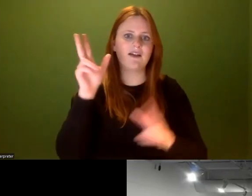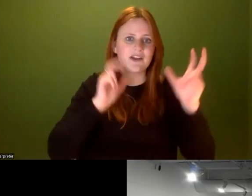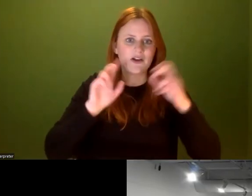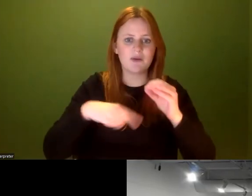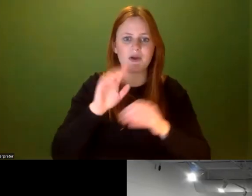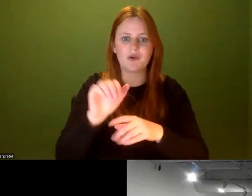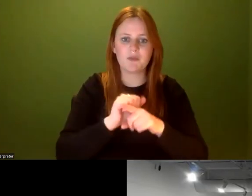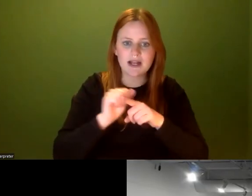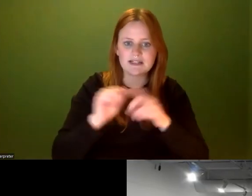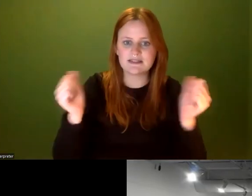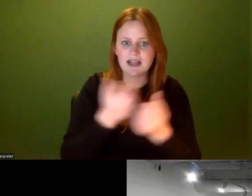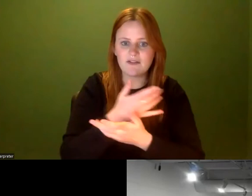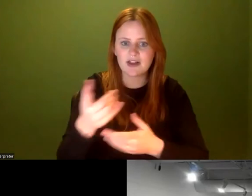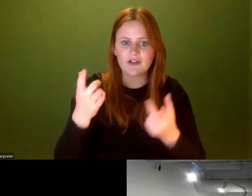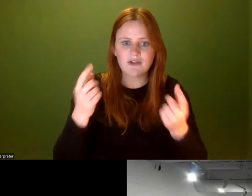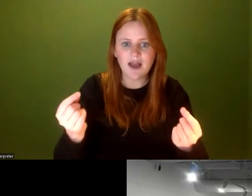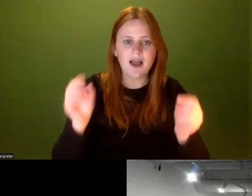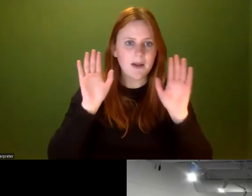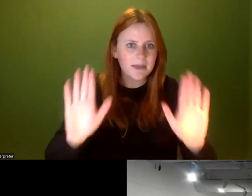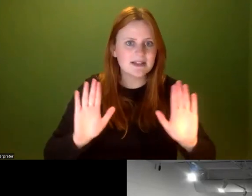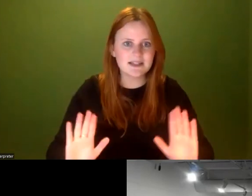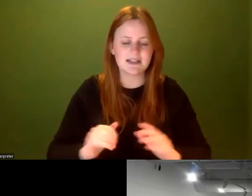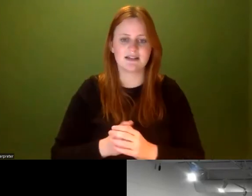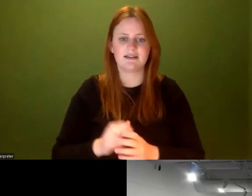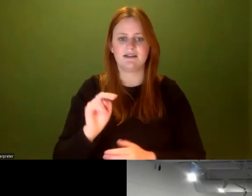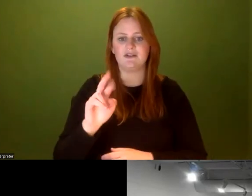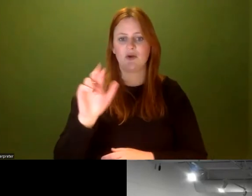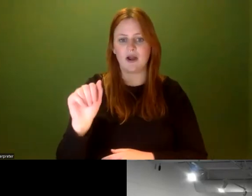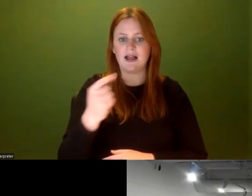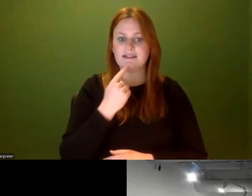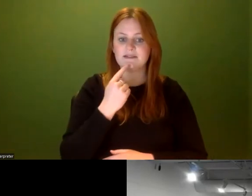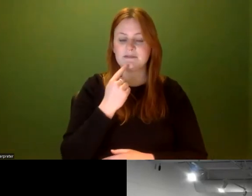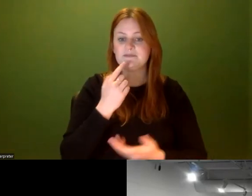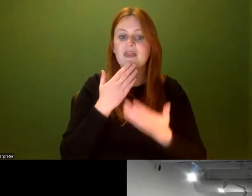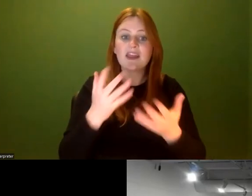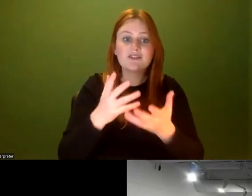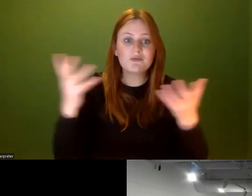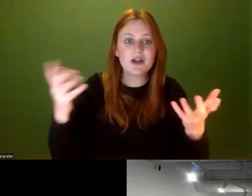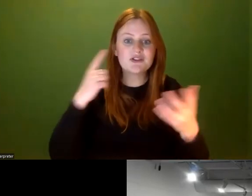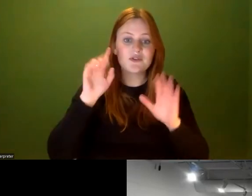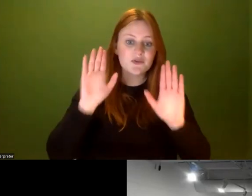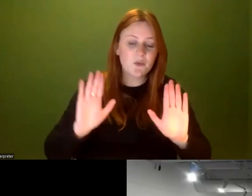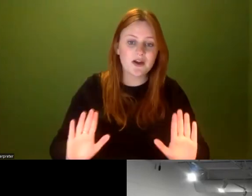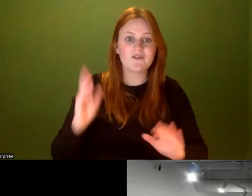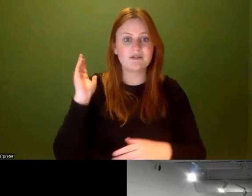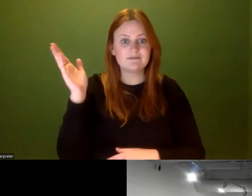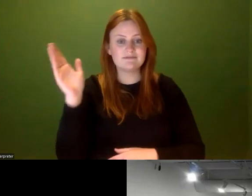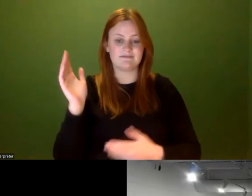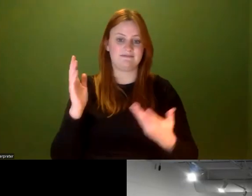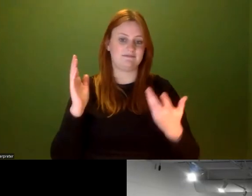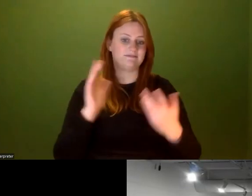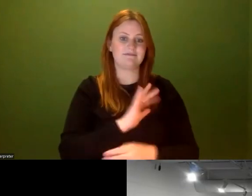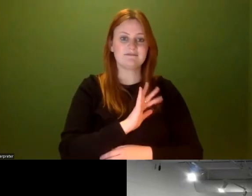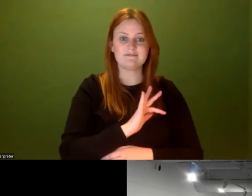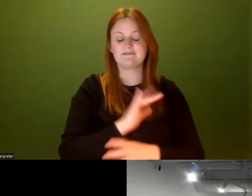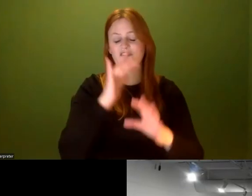you've done. It's amazing. And Nora Krabrunsky says, thank you for this wonderful look into this incredible work and the fascinating